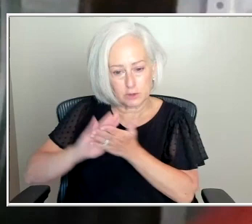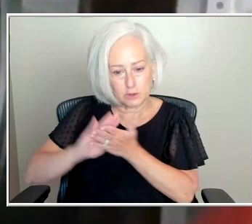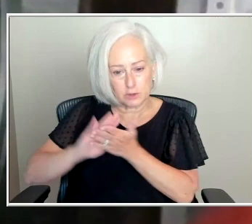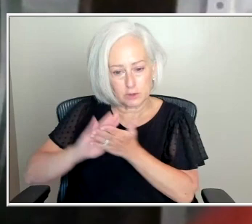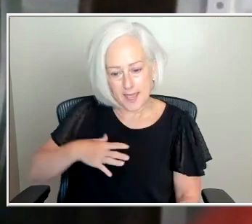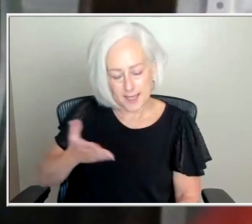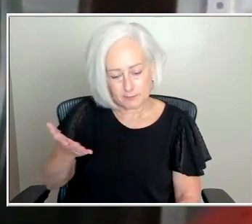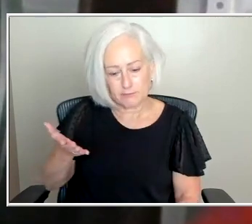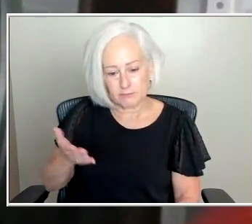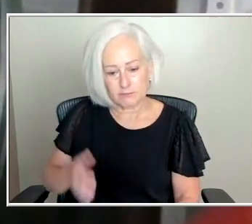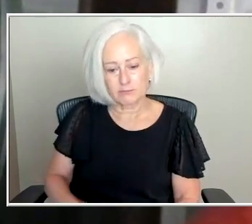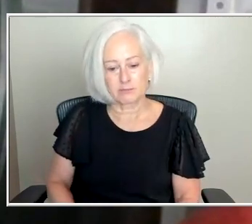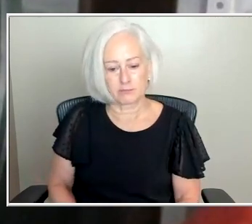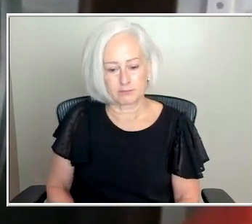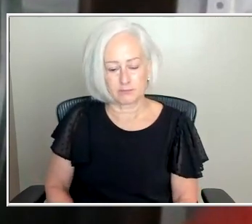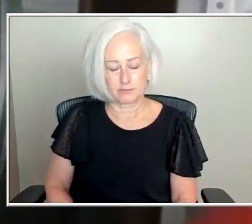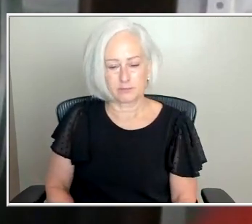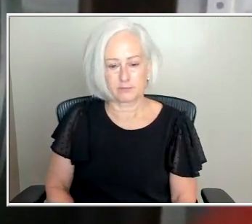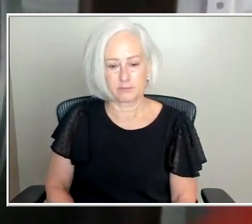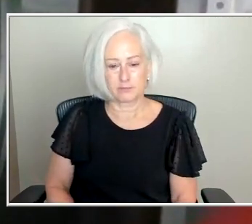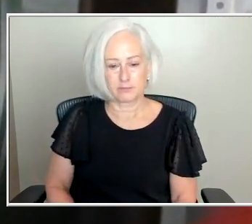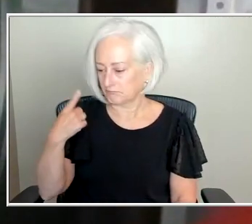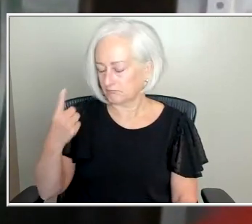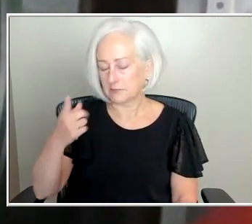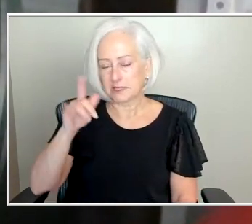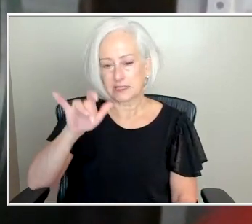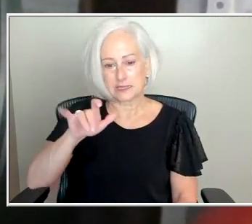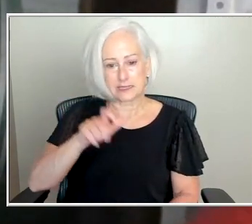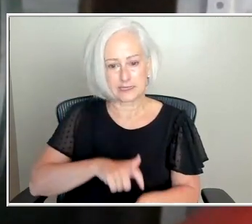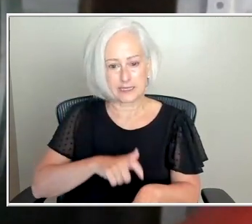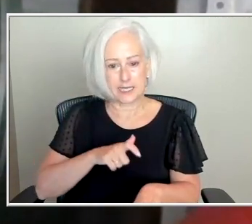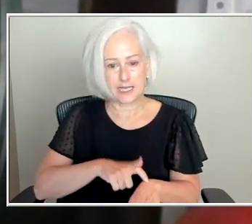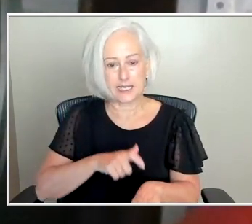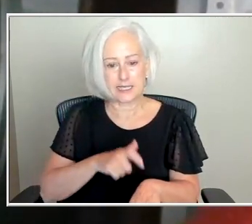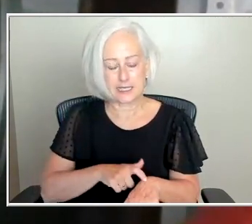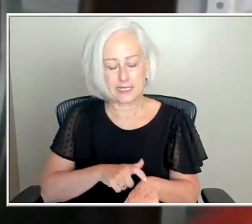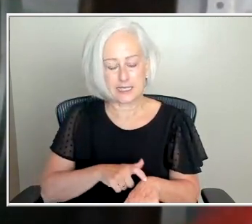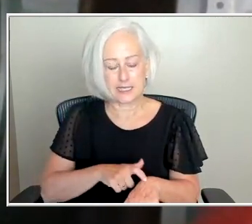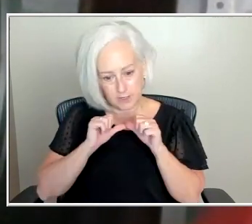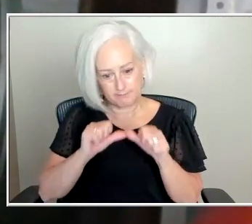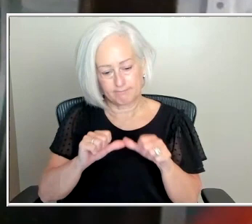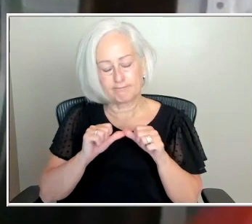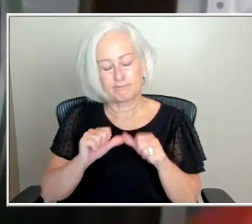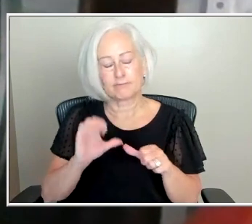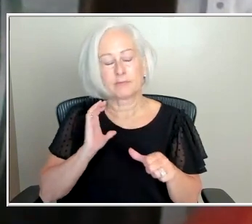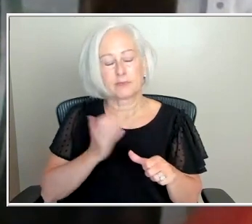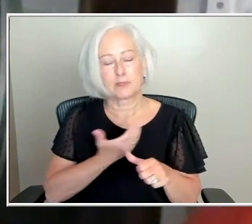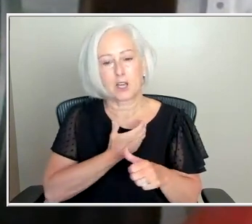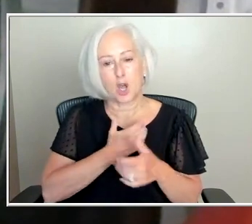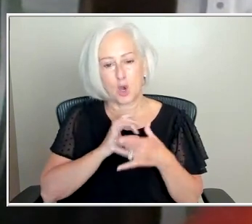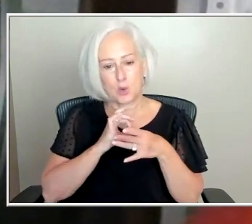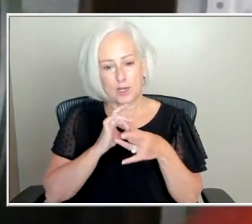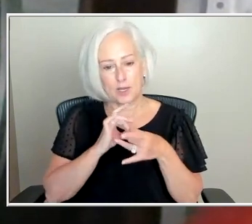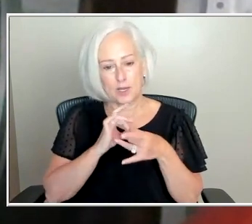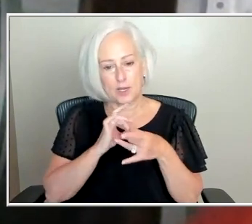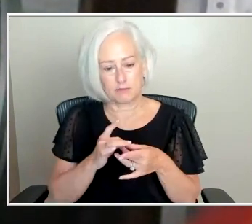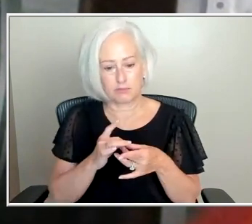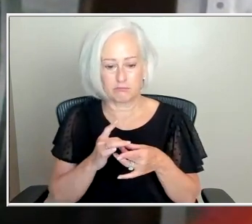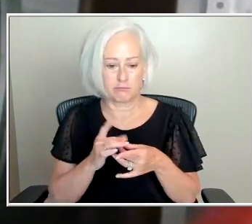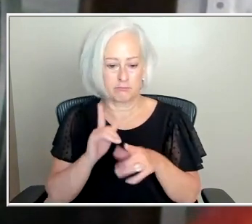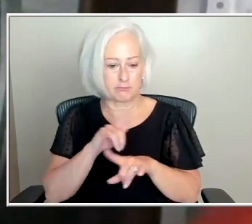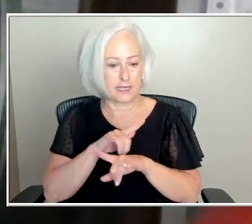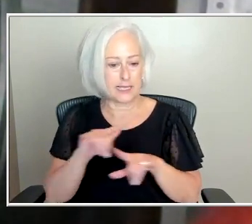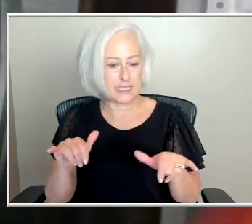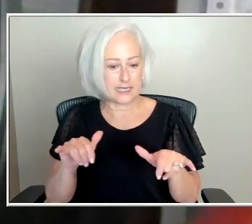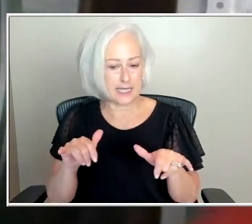world. And ever since then, we maintained our father-son relationship, but we also became very close